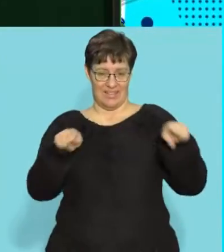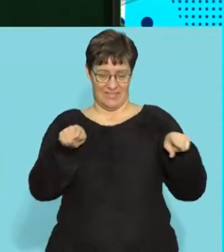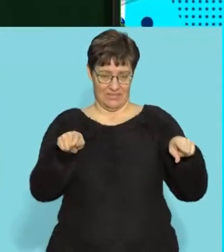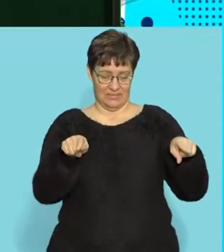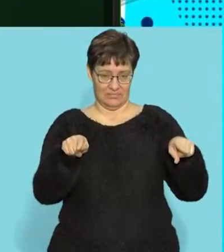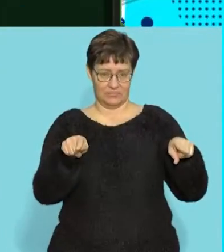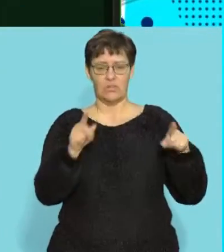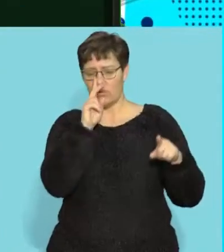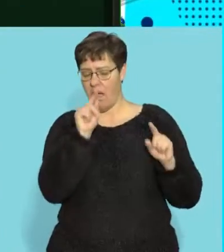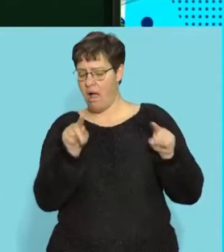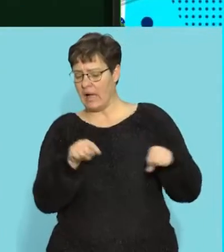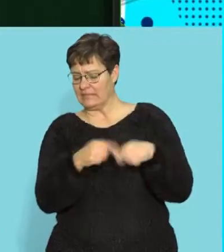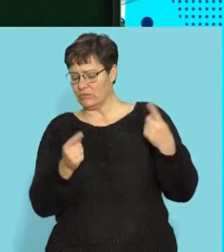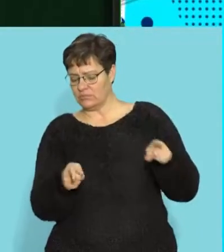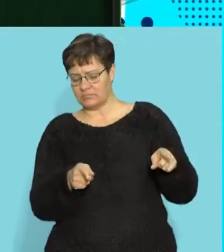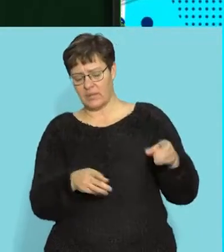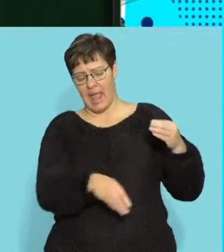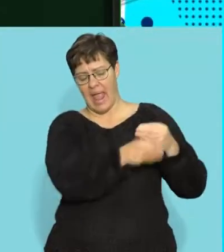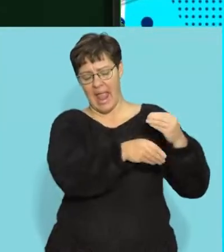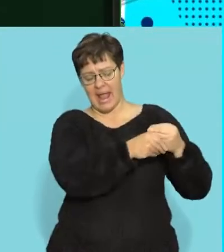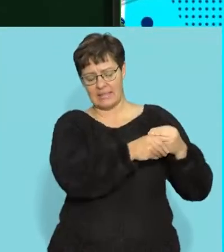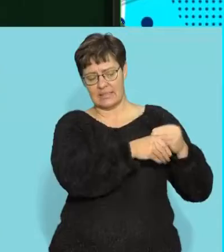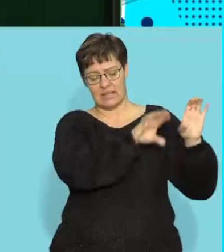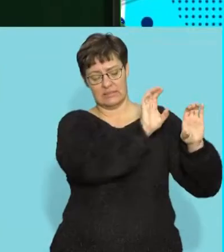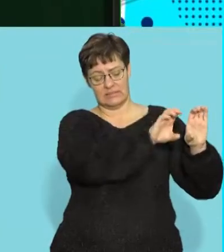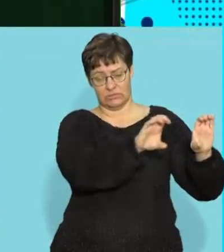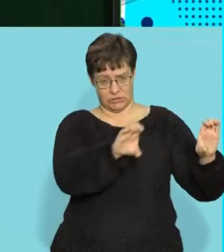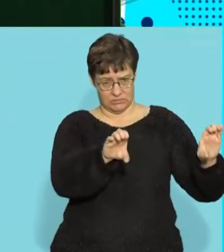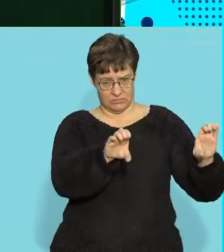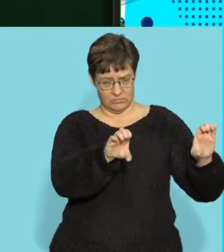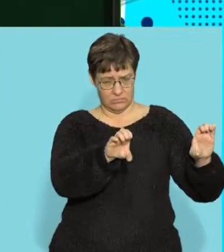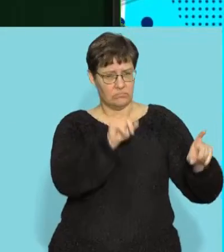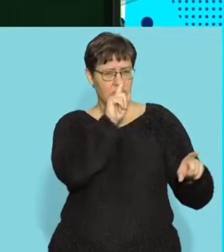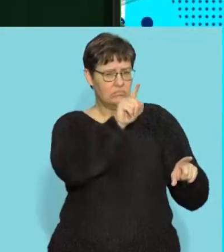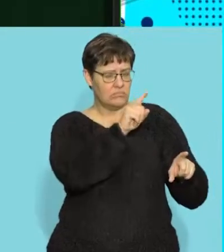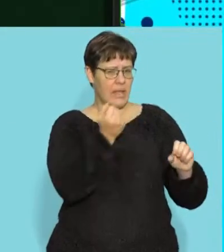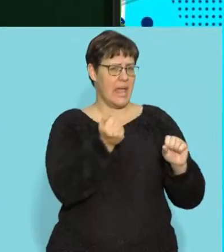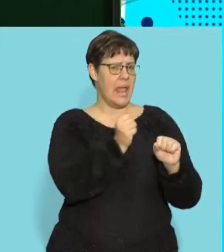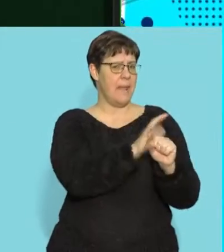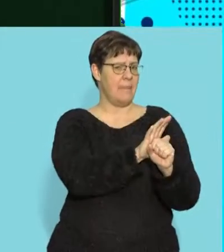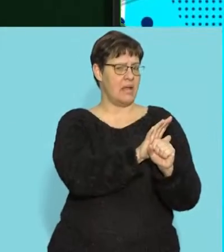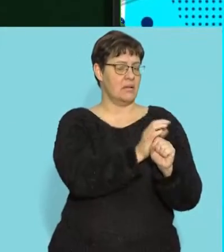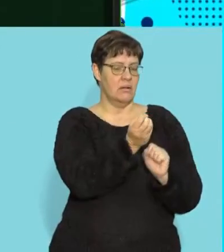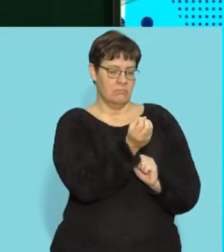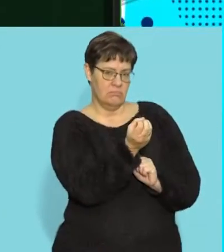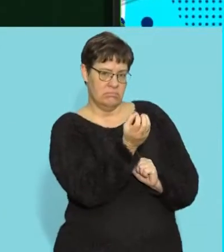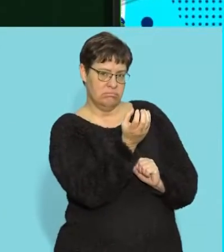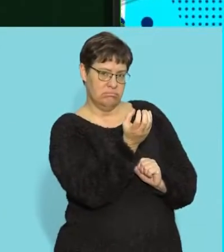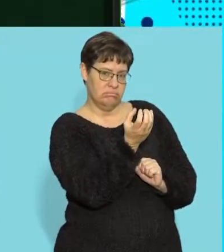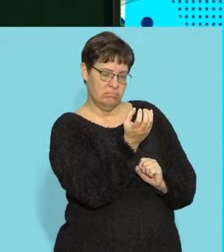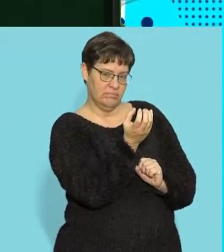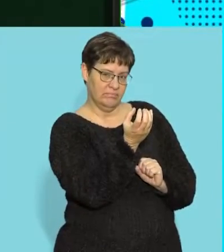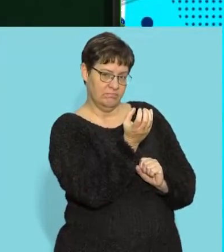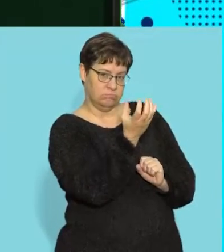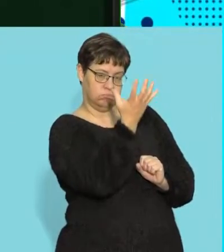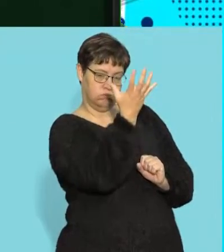So increasing the number of light bulbs in series, actually, we wanted to find out how that exactly impacts on the brightness